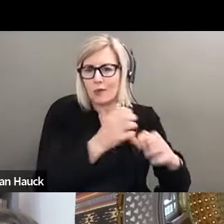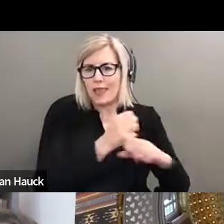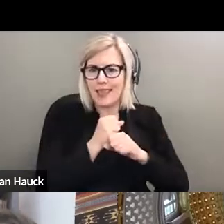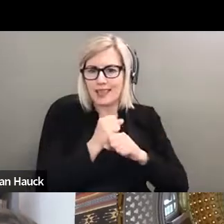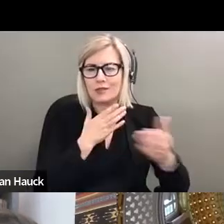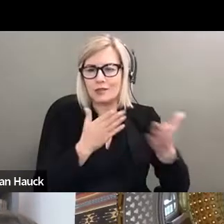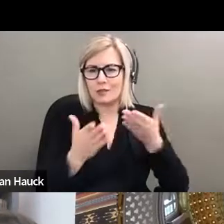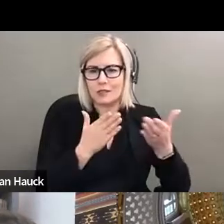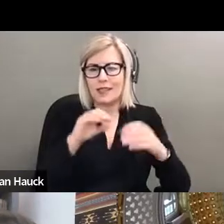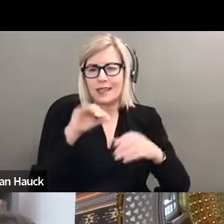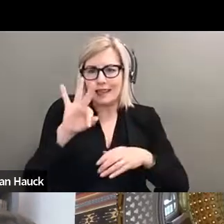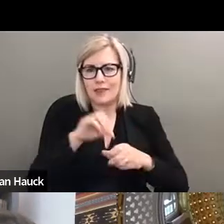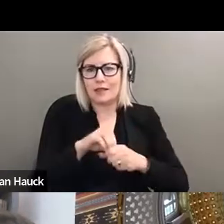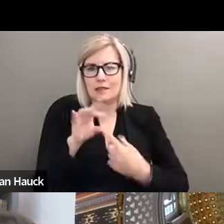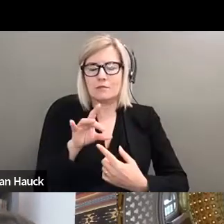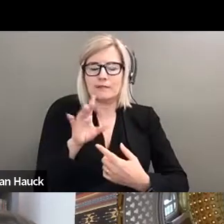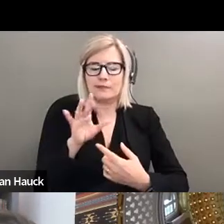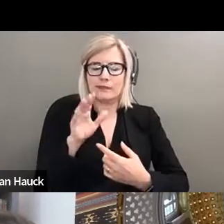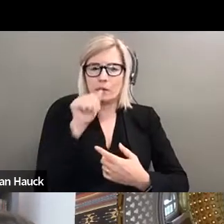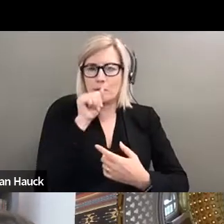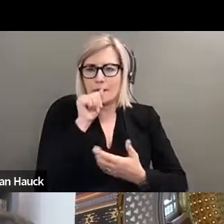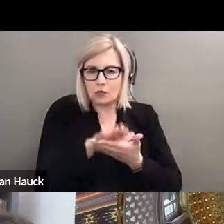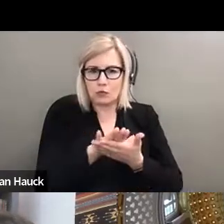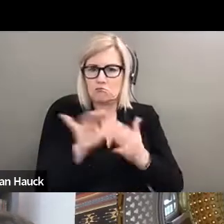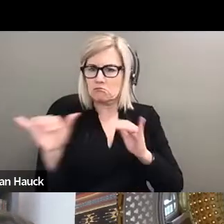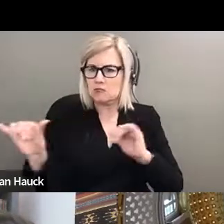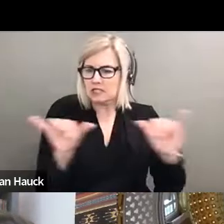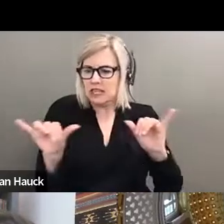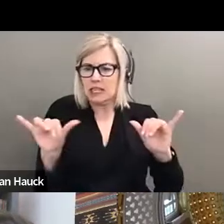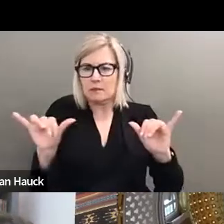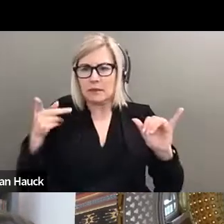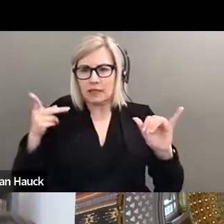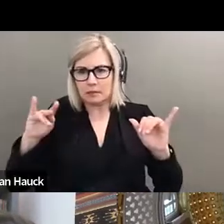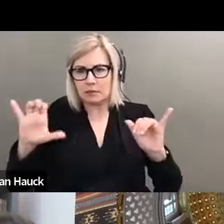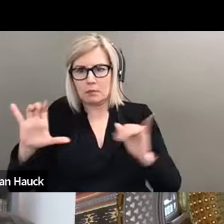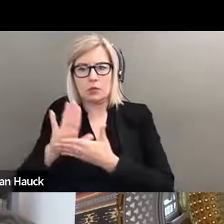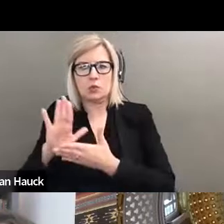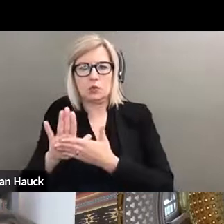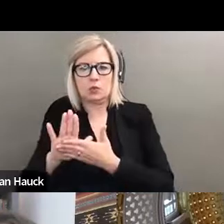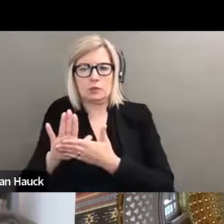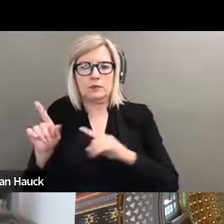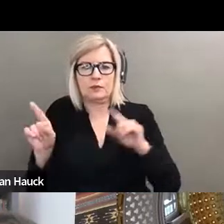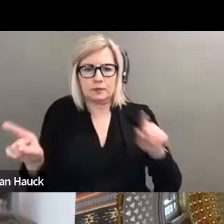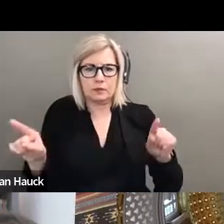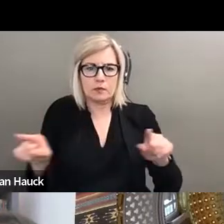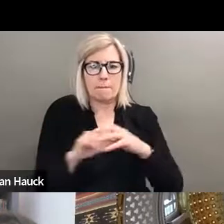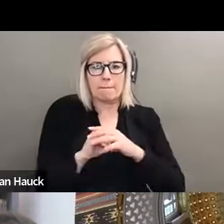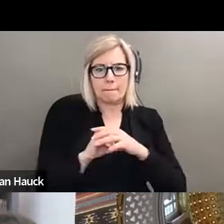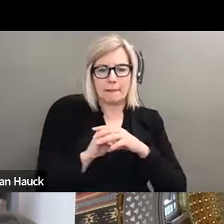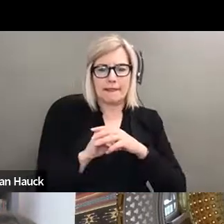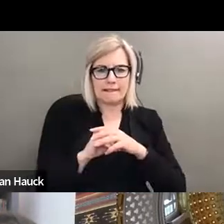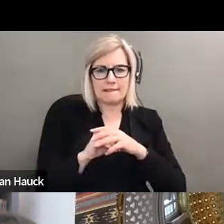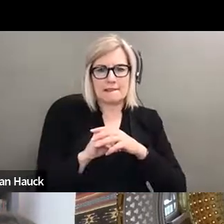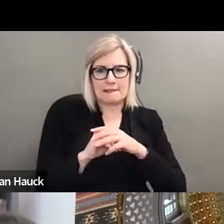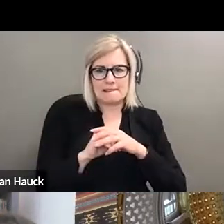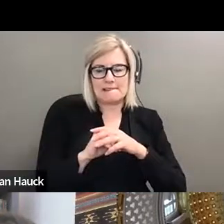services and supports in the school the same way they could if they were in a public school setting. And so